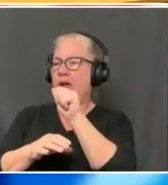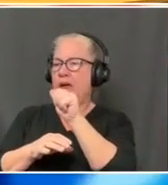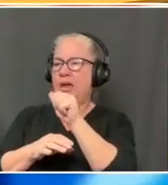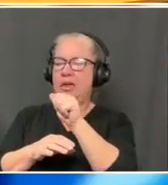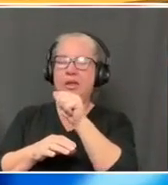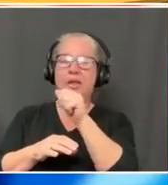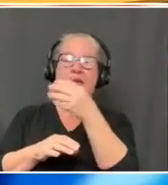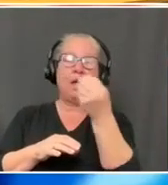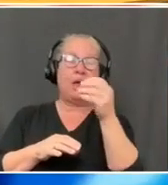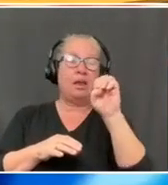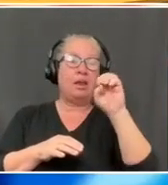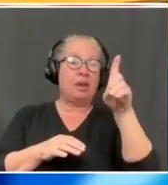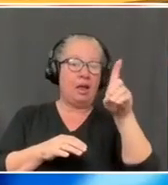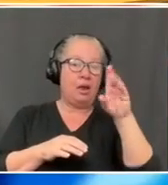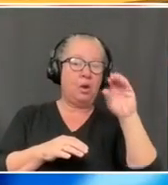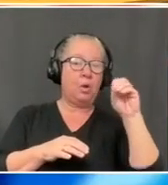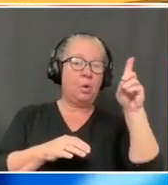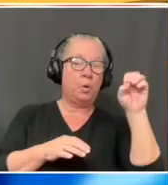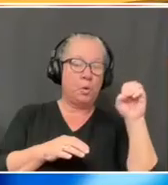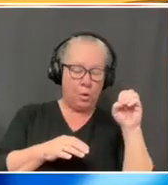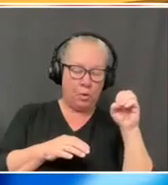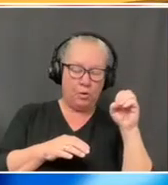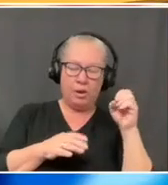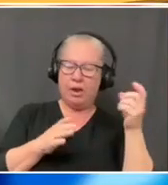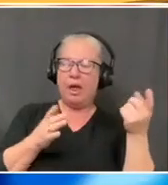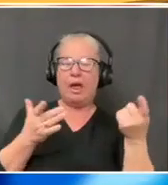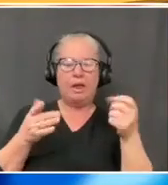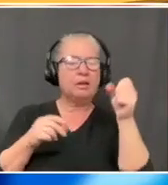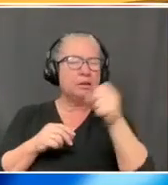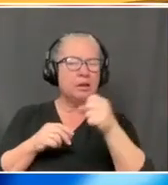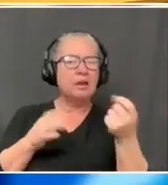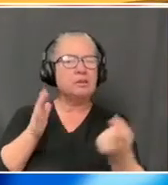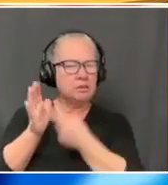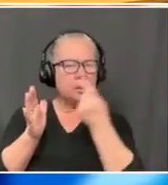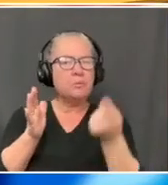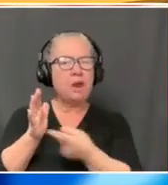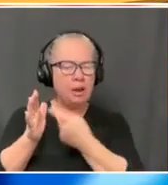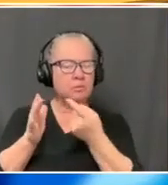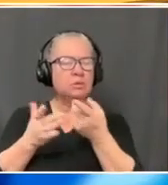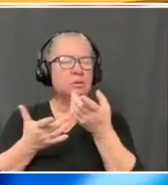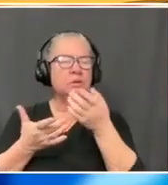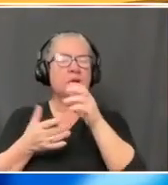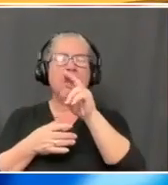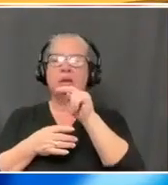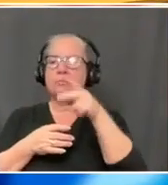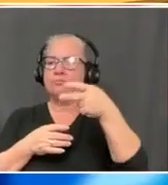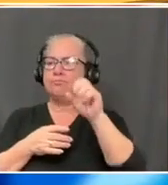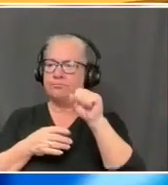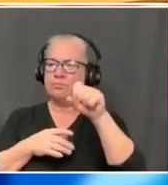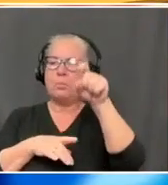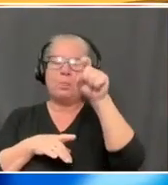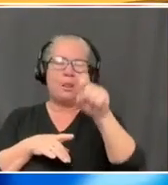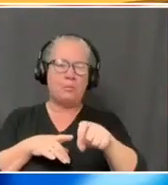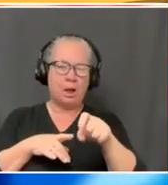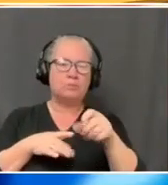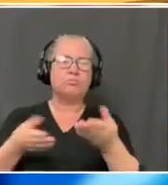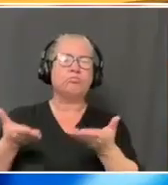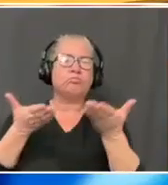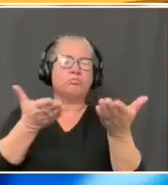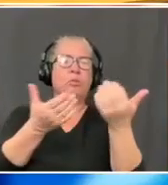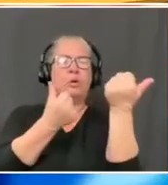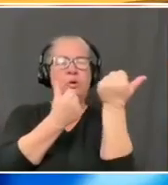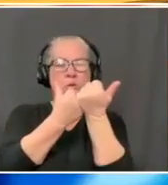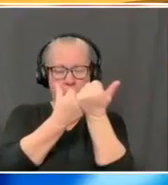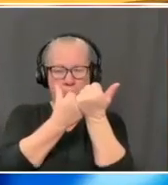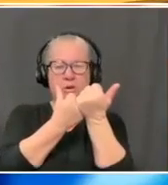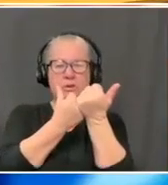a non-public agency needs to be providing those supports. Many of the times, I will say, Primary